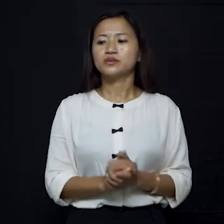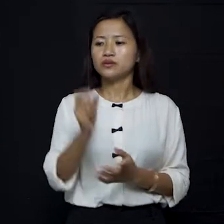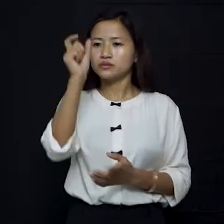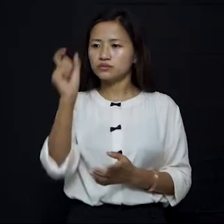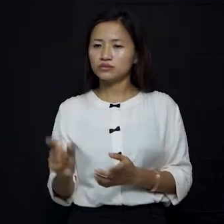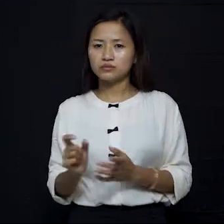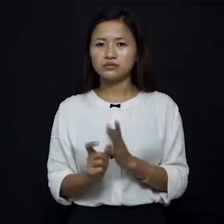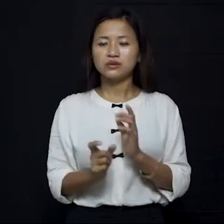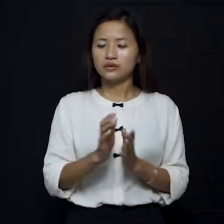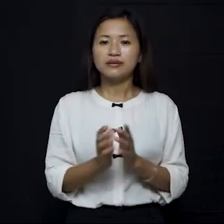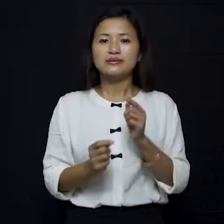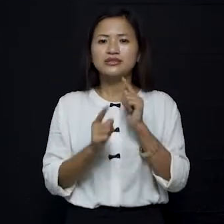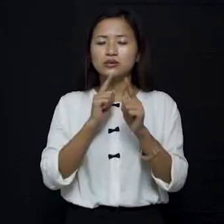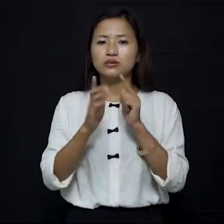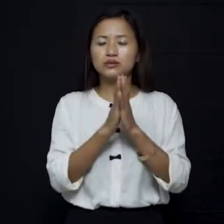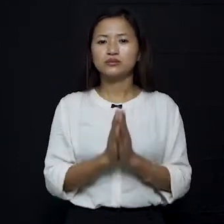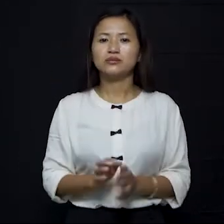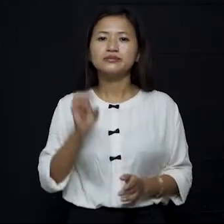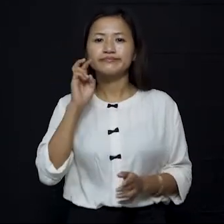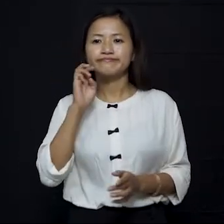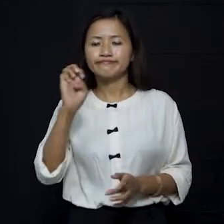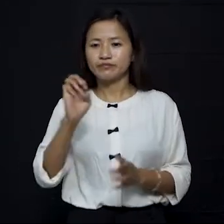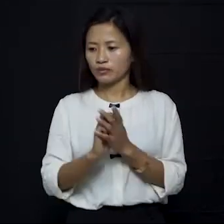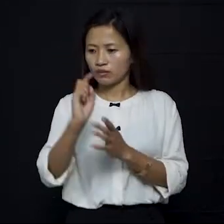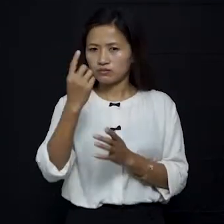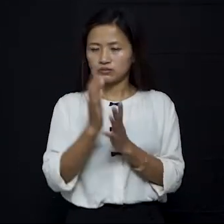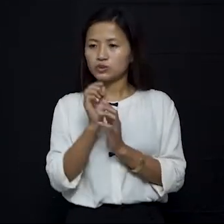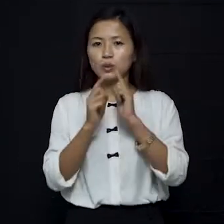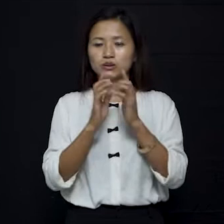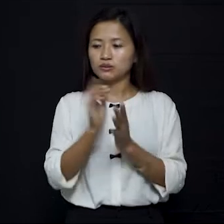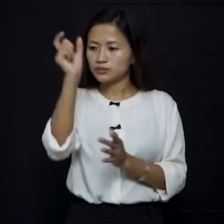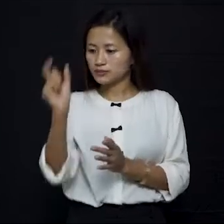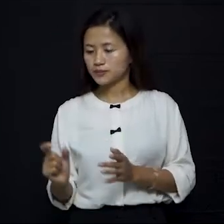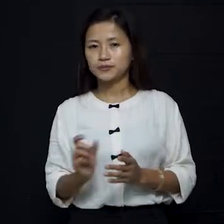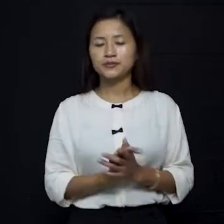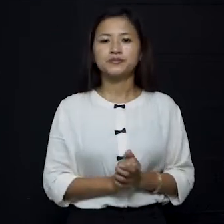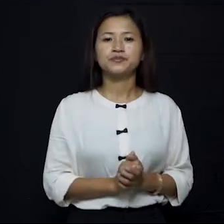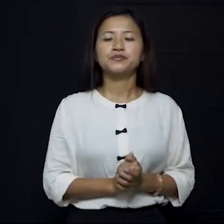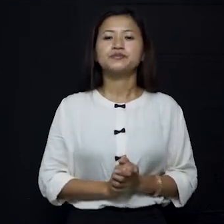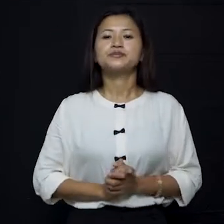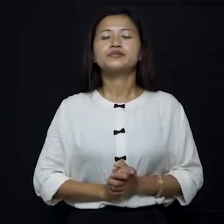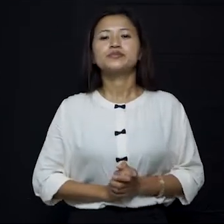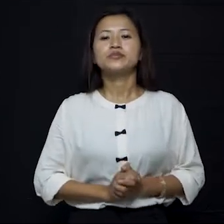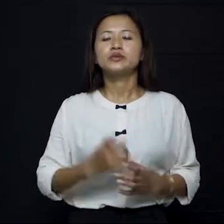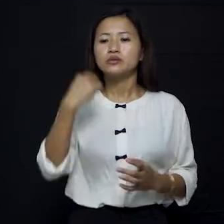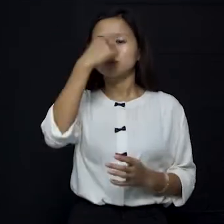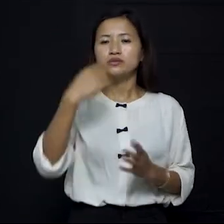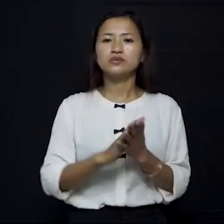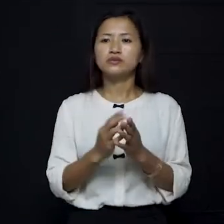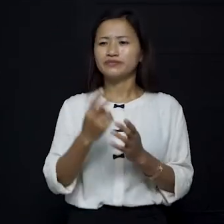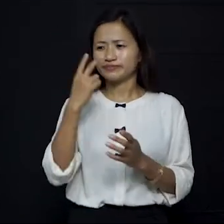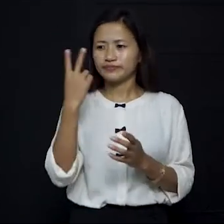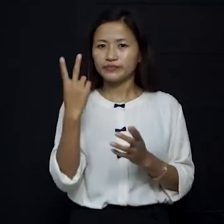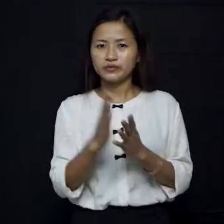he, okay? He might be a person you know, or a person you may not know, but let's just forget about that. We are talking about a person who visited